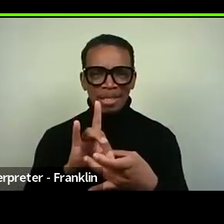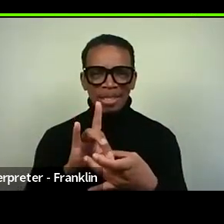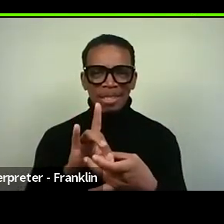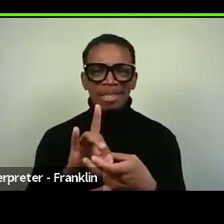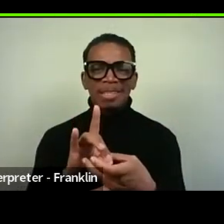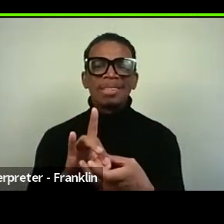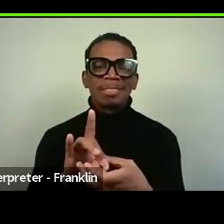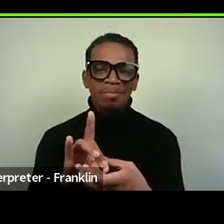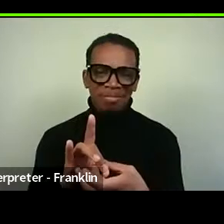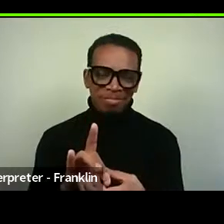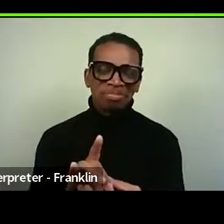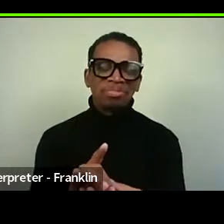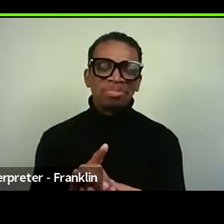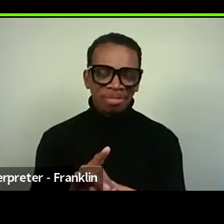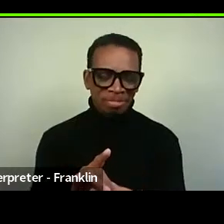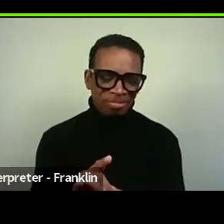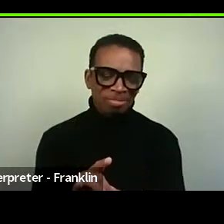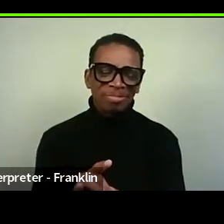them,